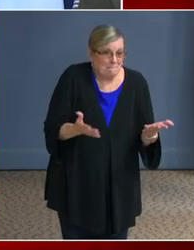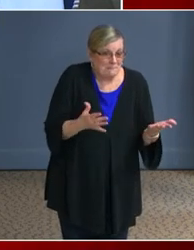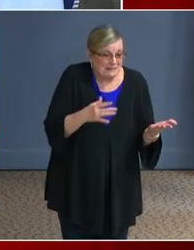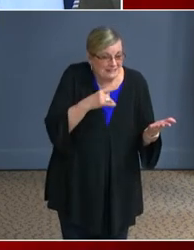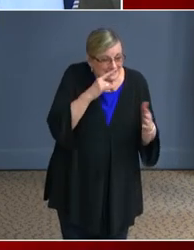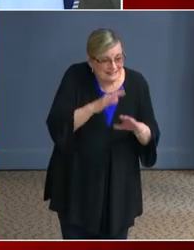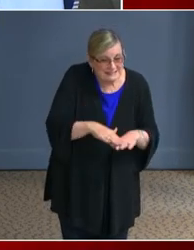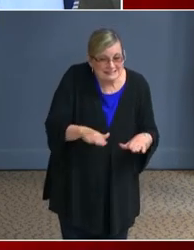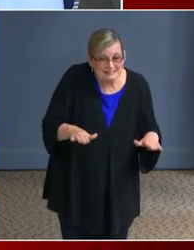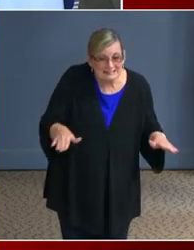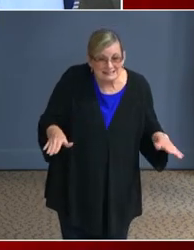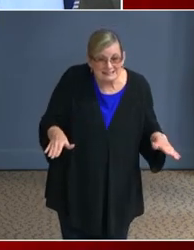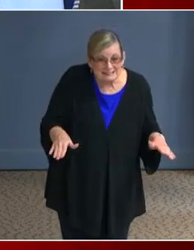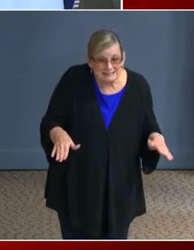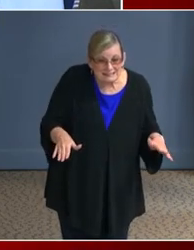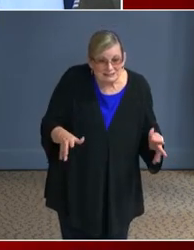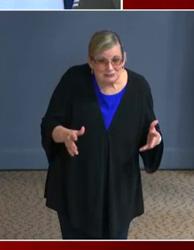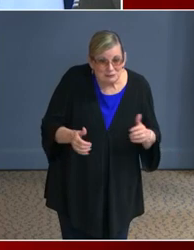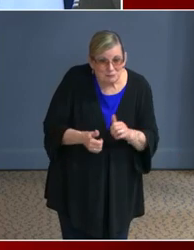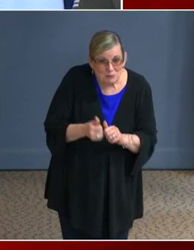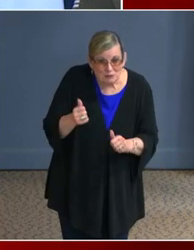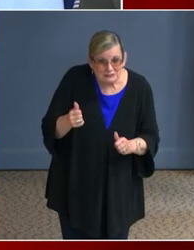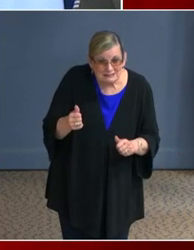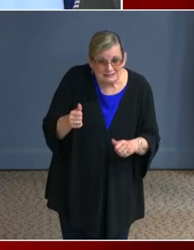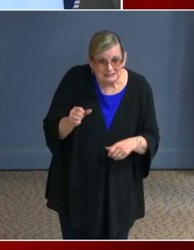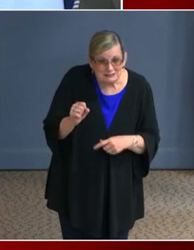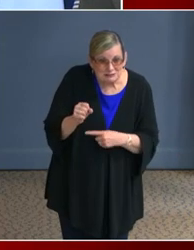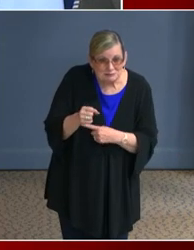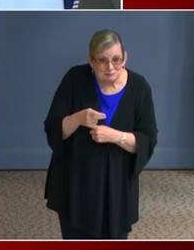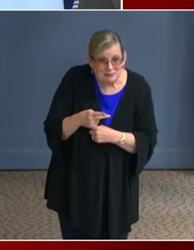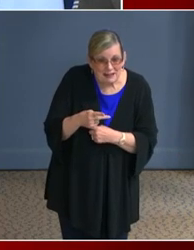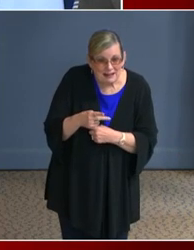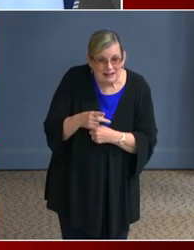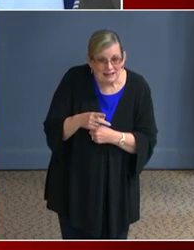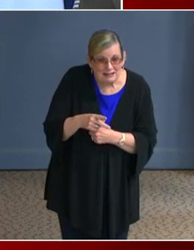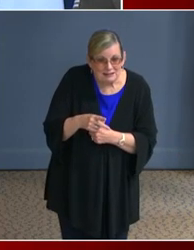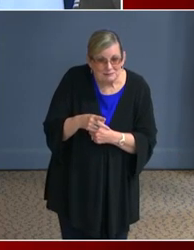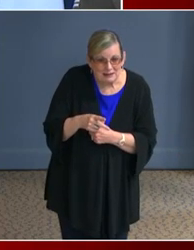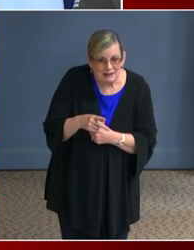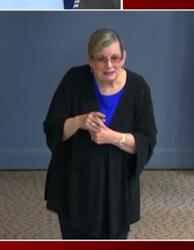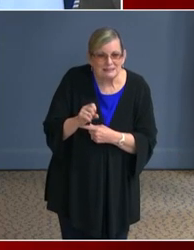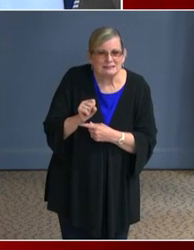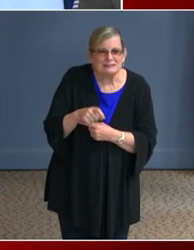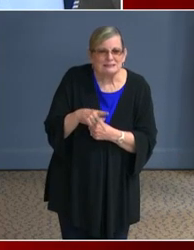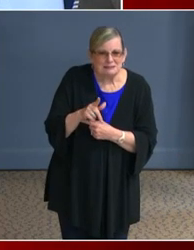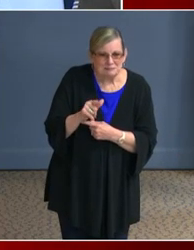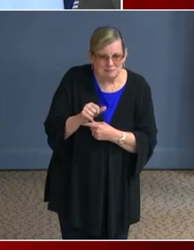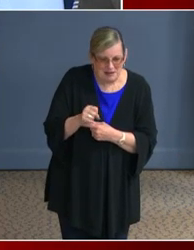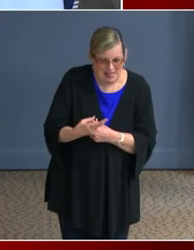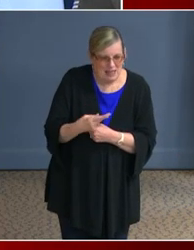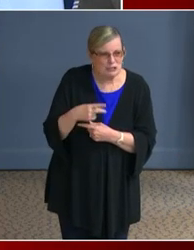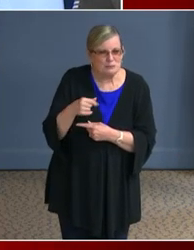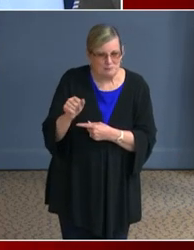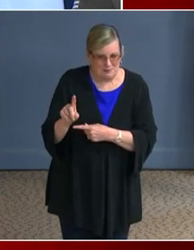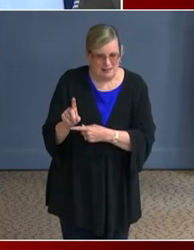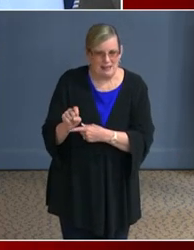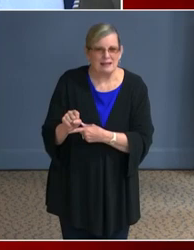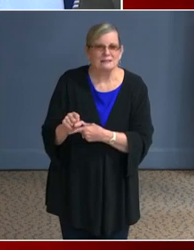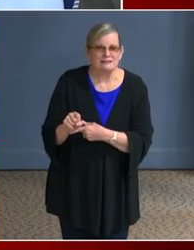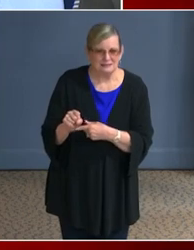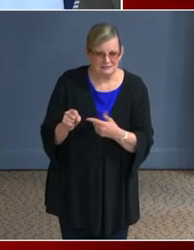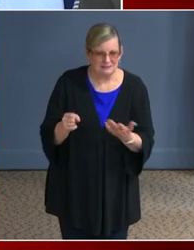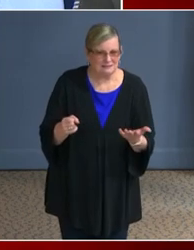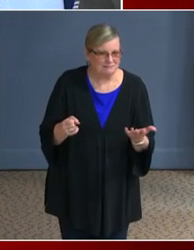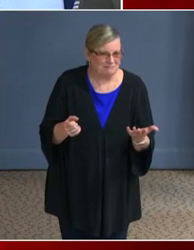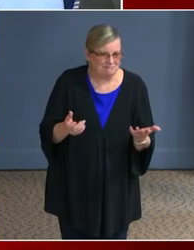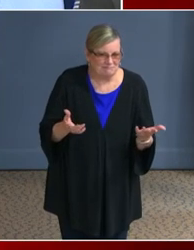that are mostly splash pads, but our pools, we don't have a kids-only pool. We may